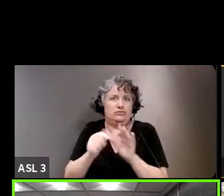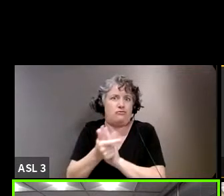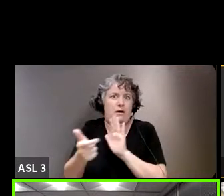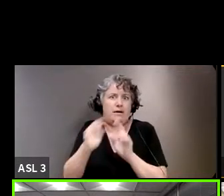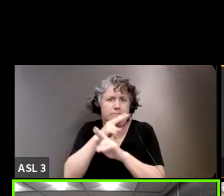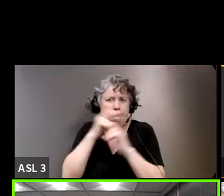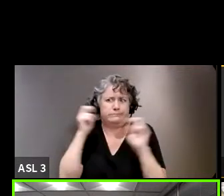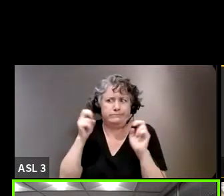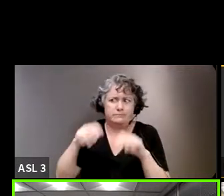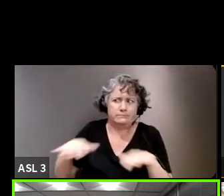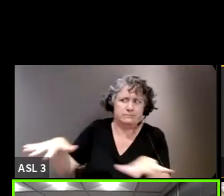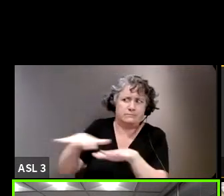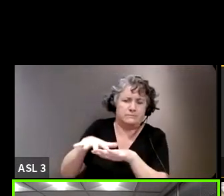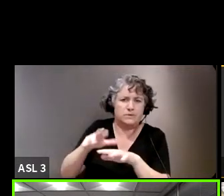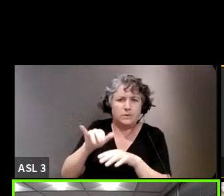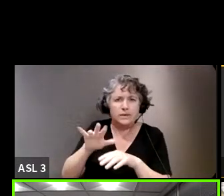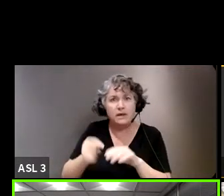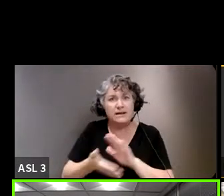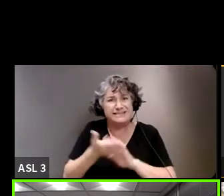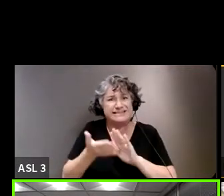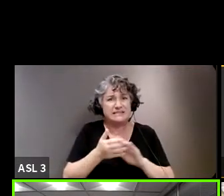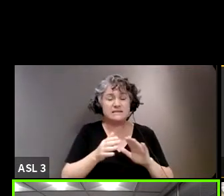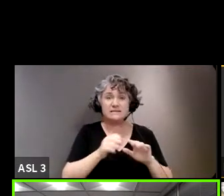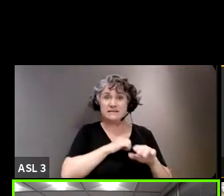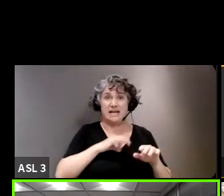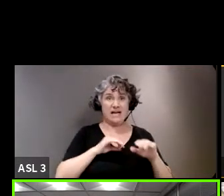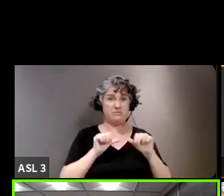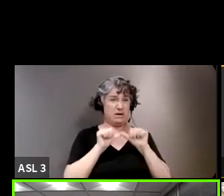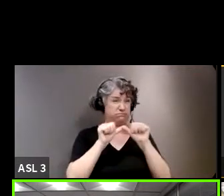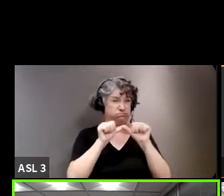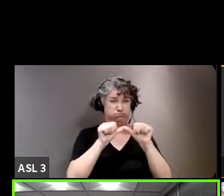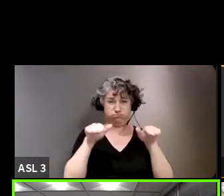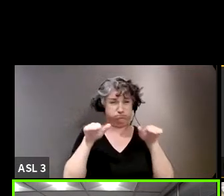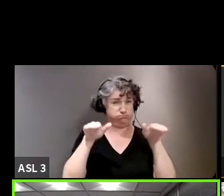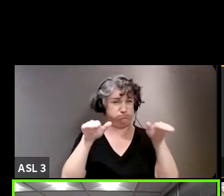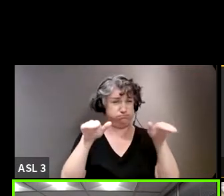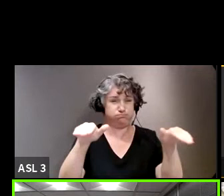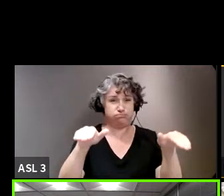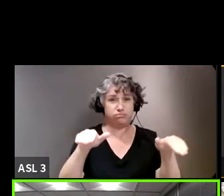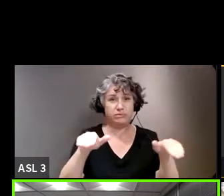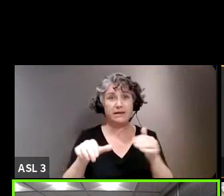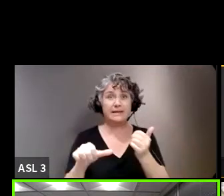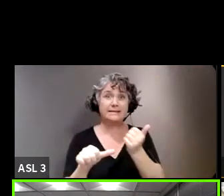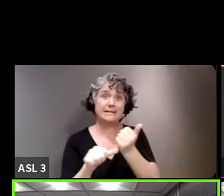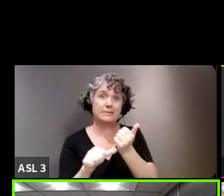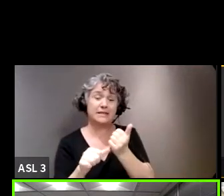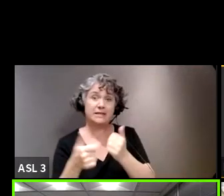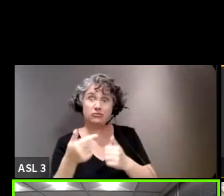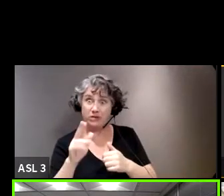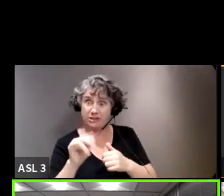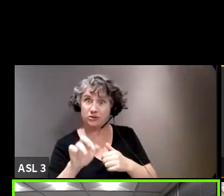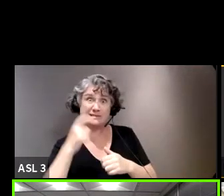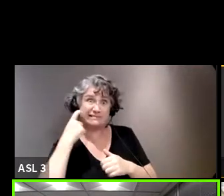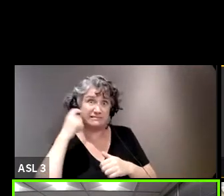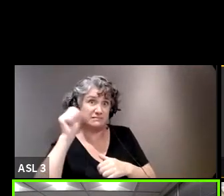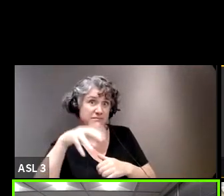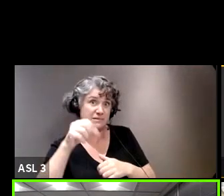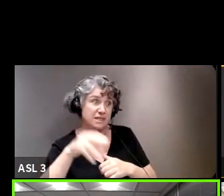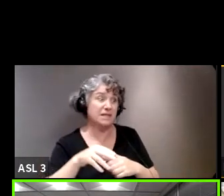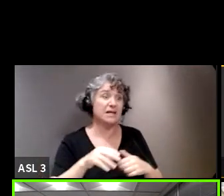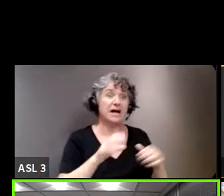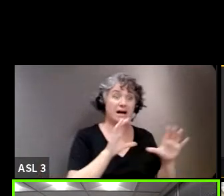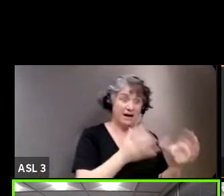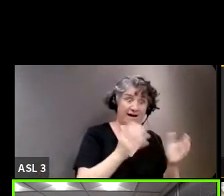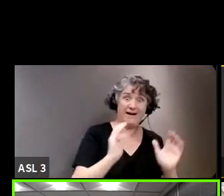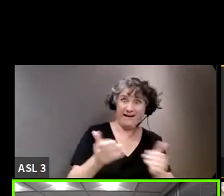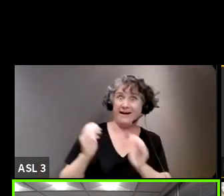maintain those levels of staffing you've heard from deputy granger even though we have units they're understaffed